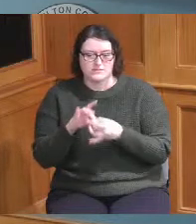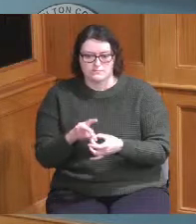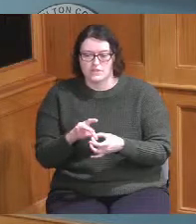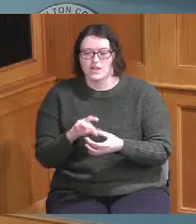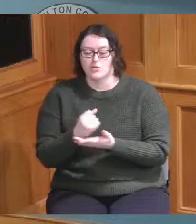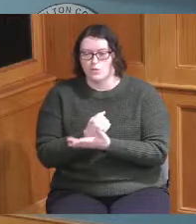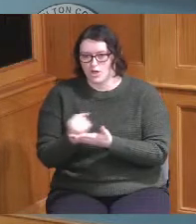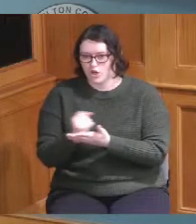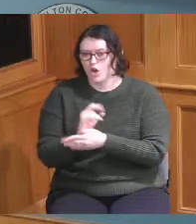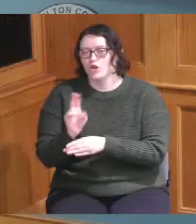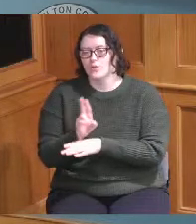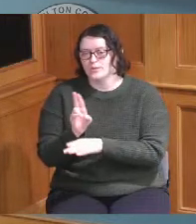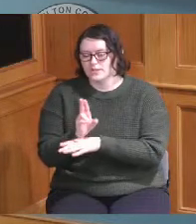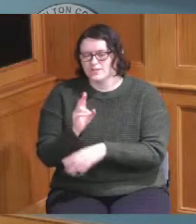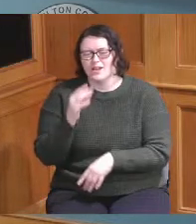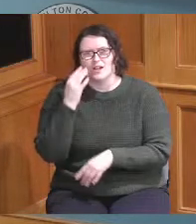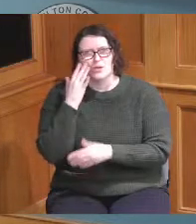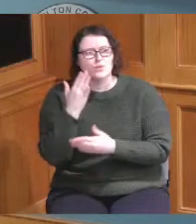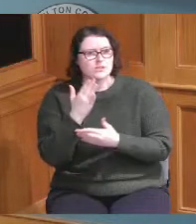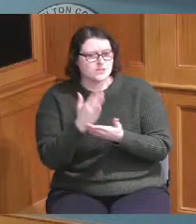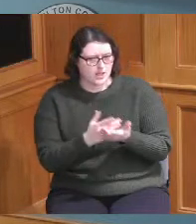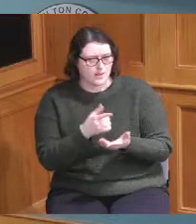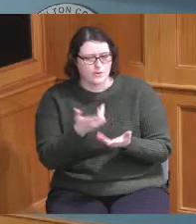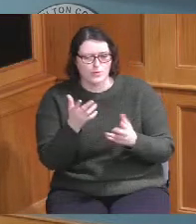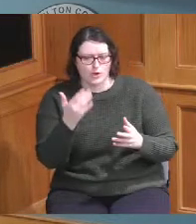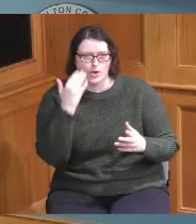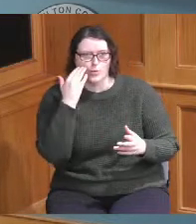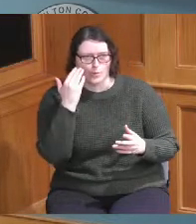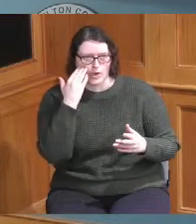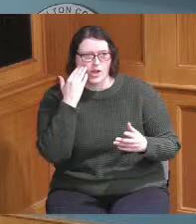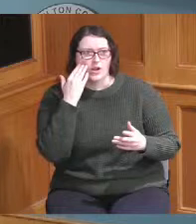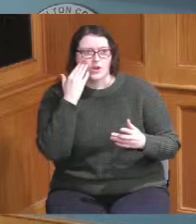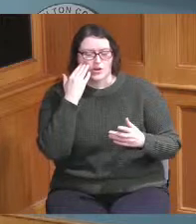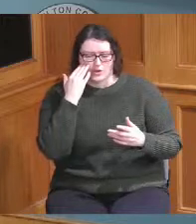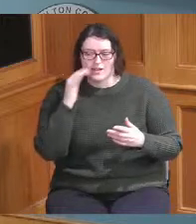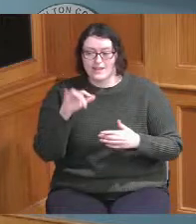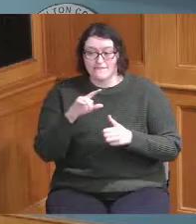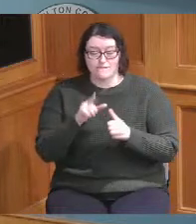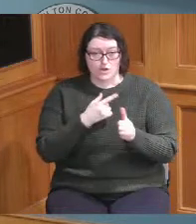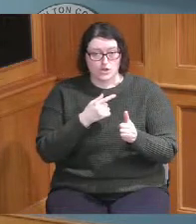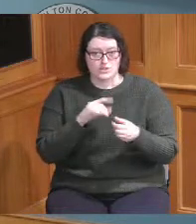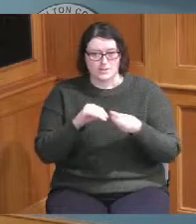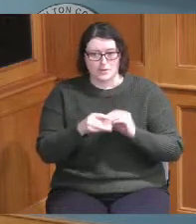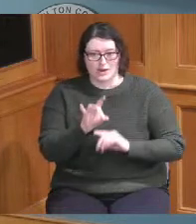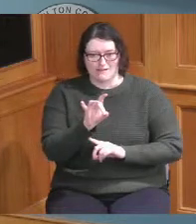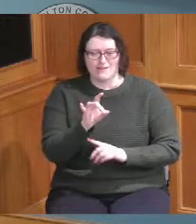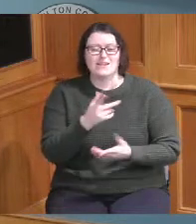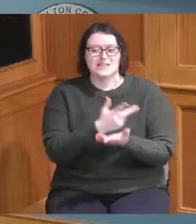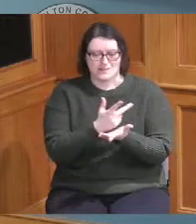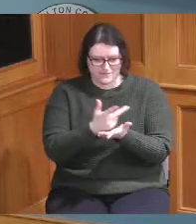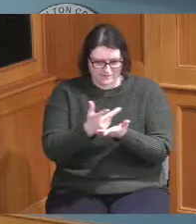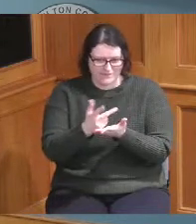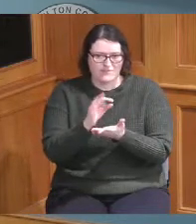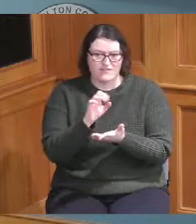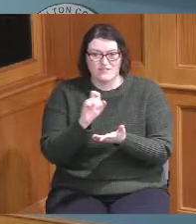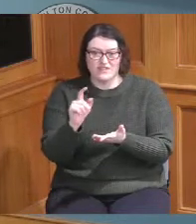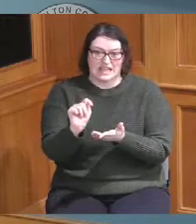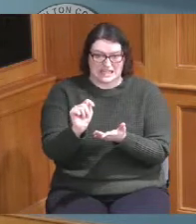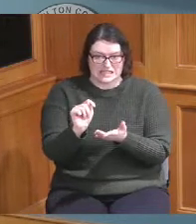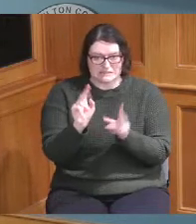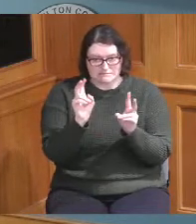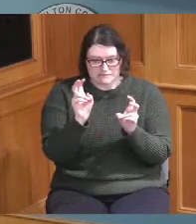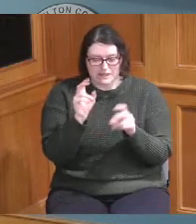usage. I know some of these, as you are aware, and you were correct, the first item relates to fleet usage. I believe it's a